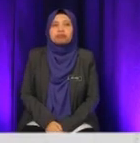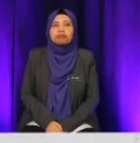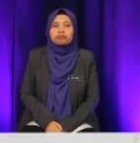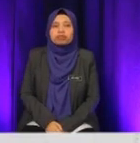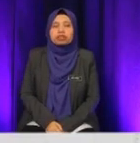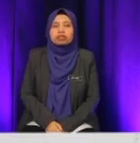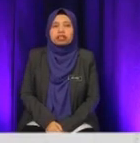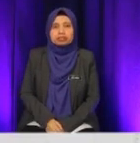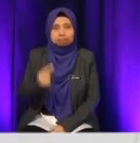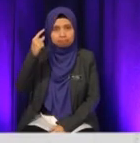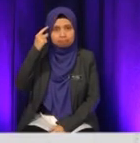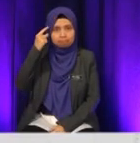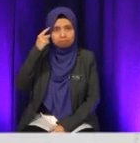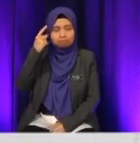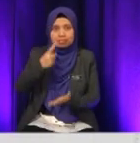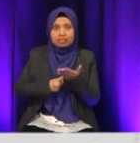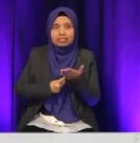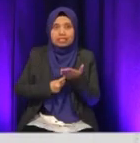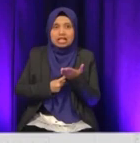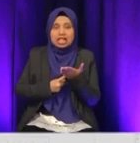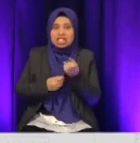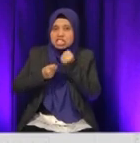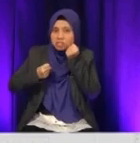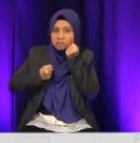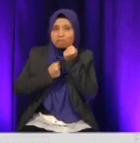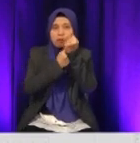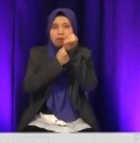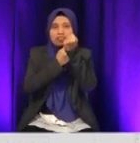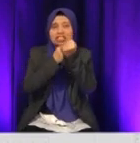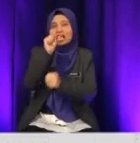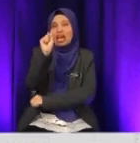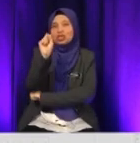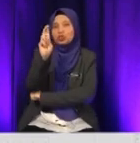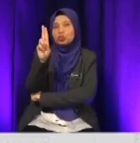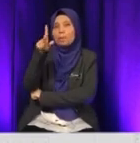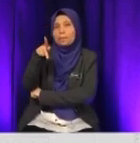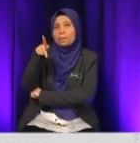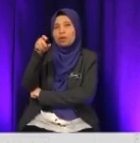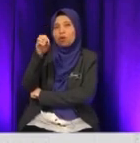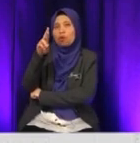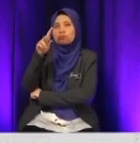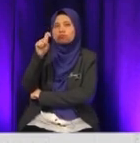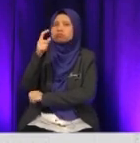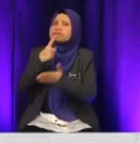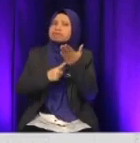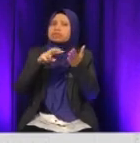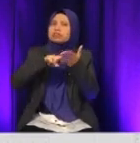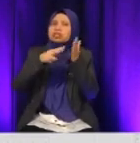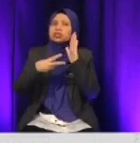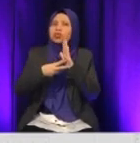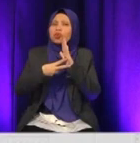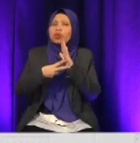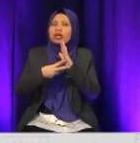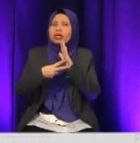My answer is support. Support. So what do you mean by support? Mm-hmm. Okay, volunteering means